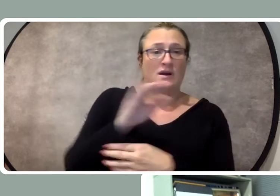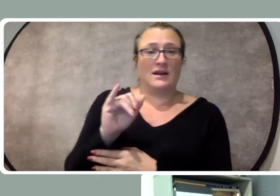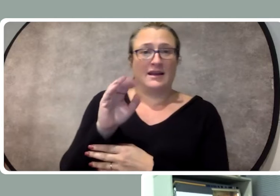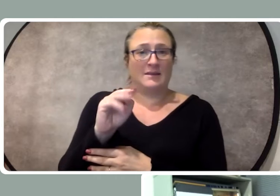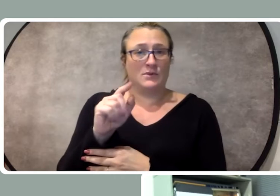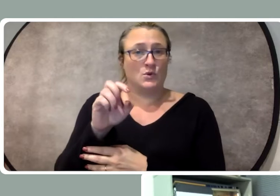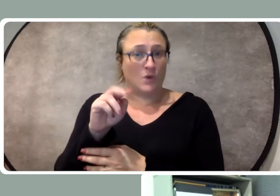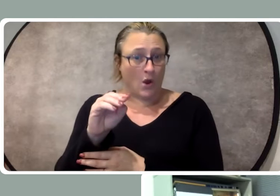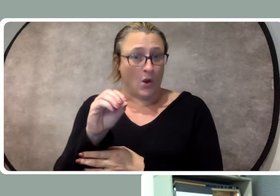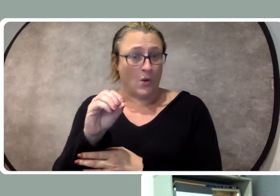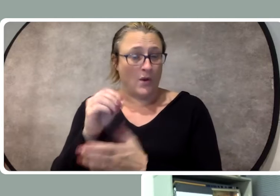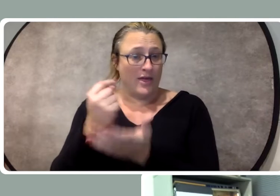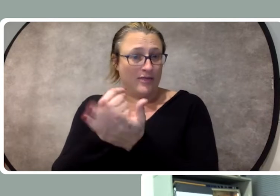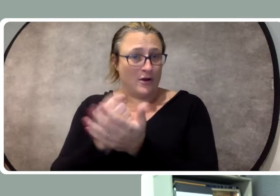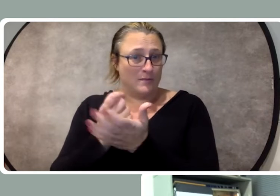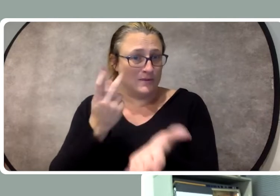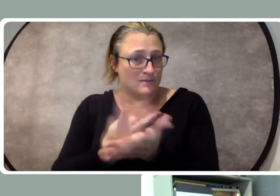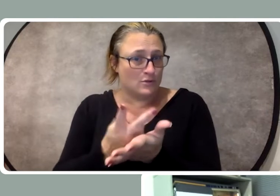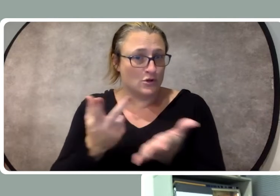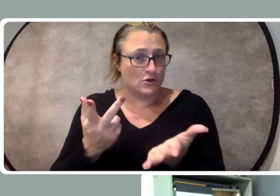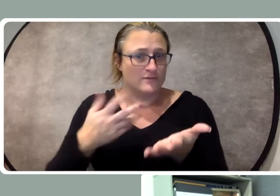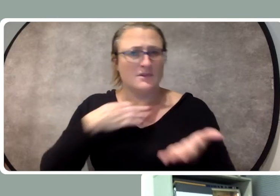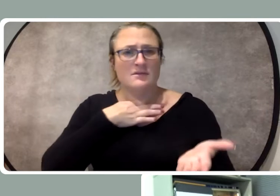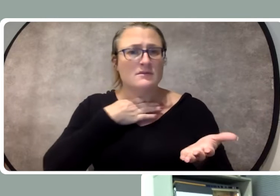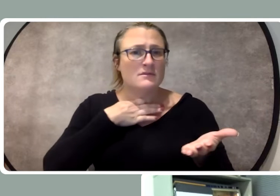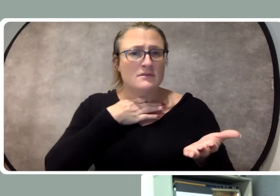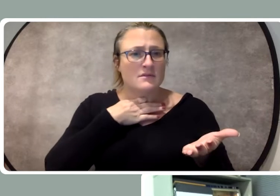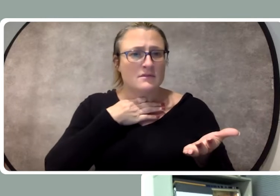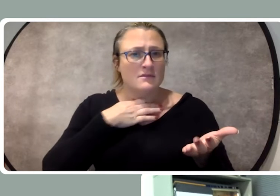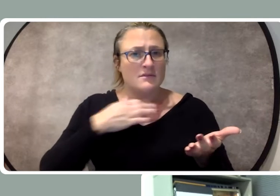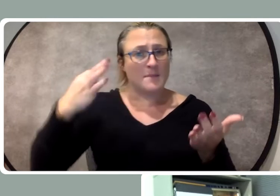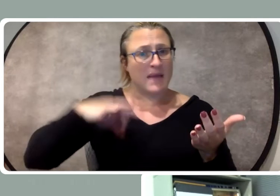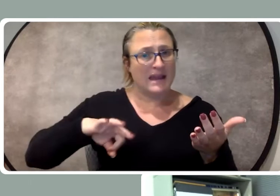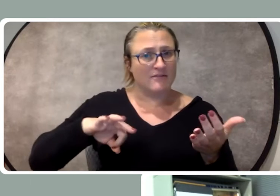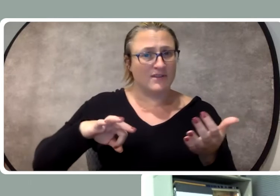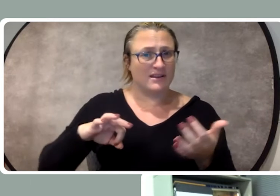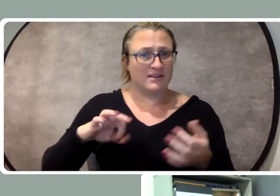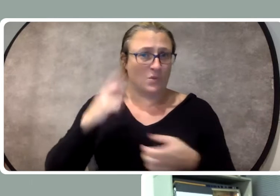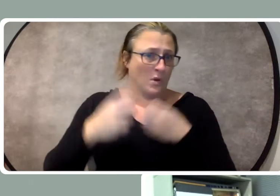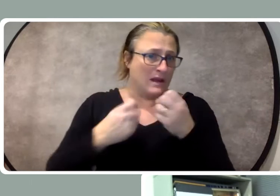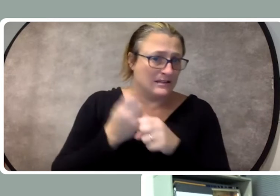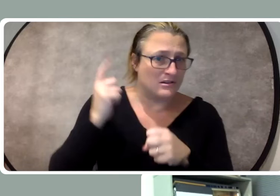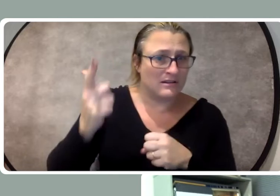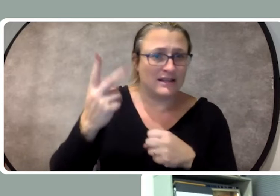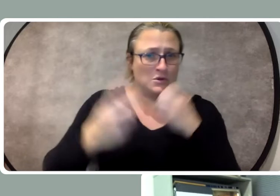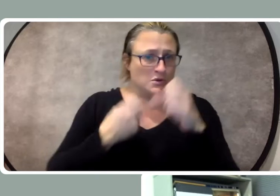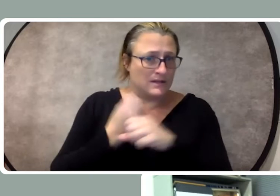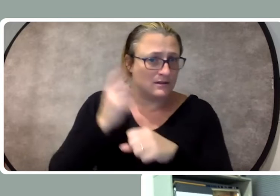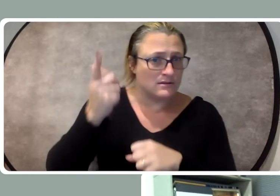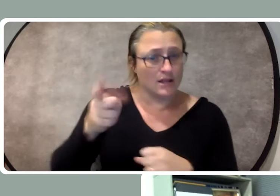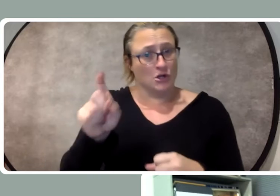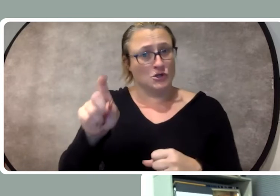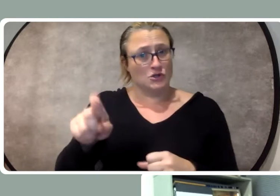approved in that setting, and are wondering, is there any benefit to them a year later, 2 years later, to